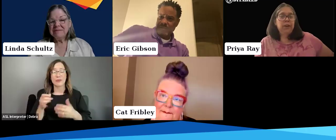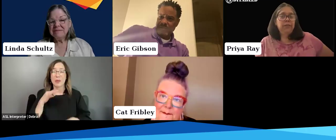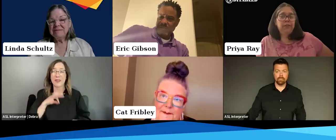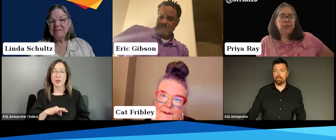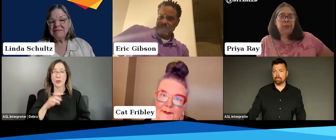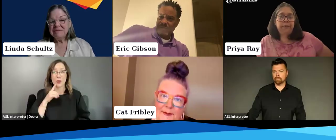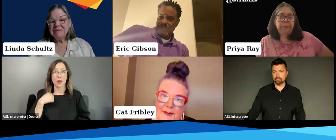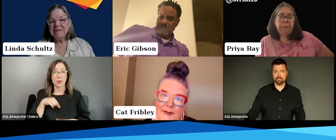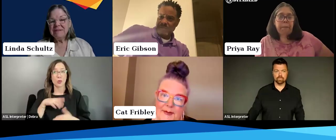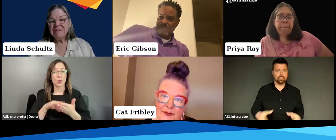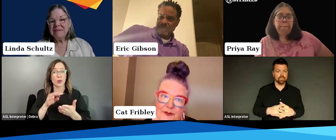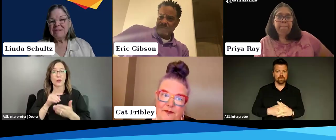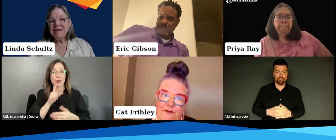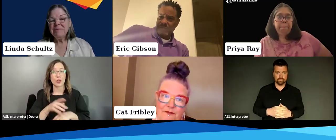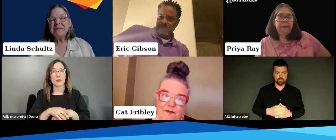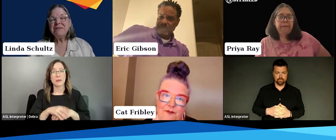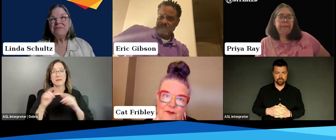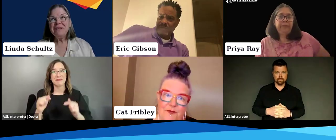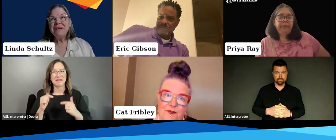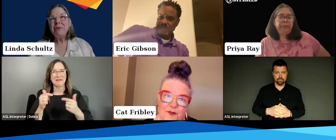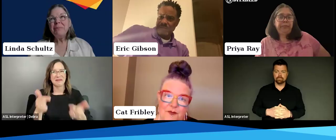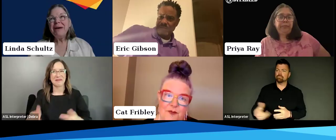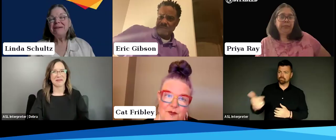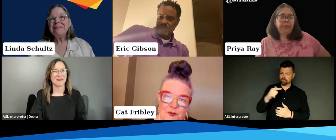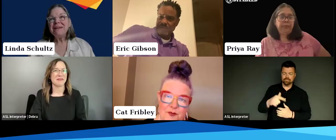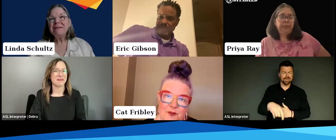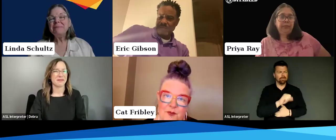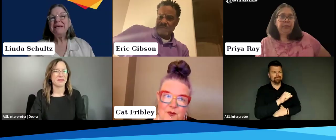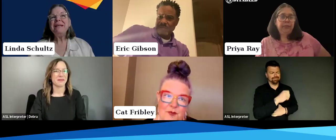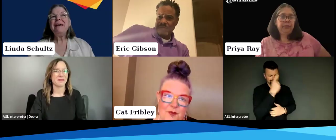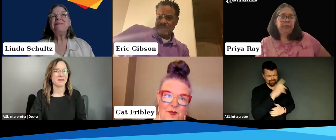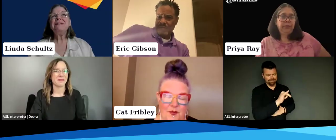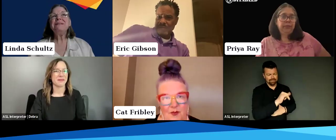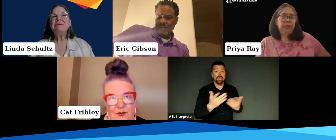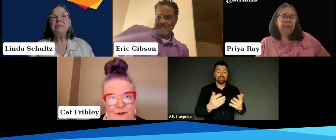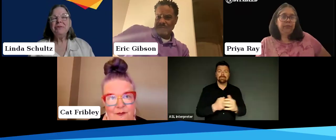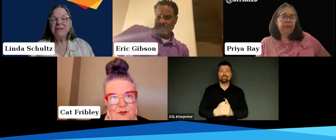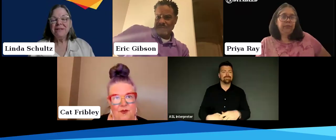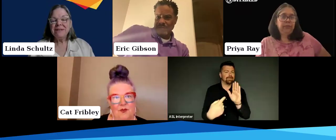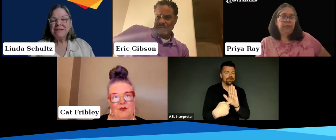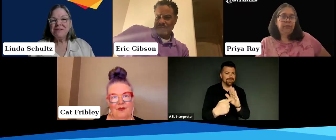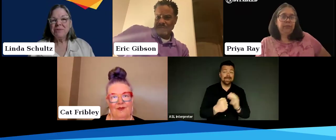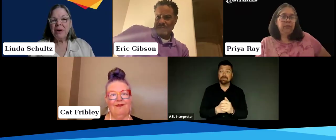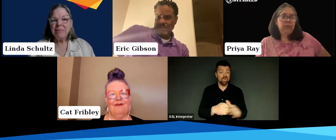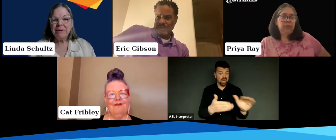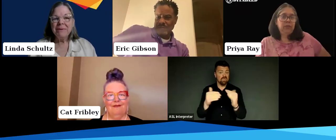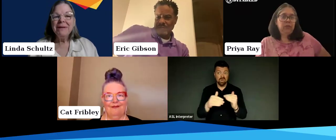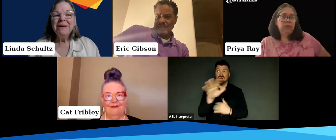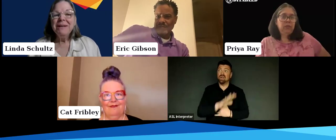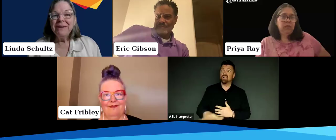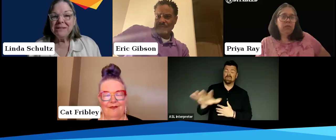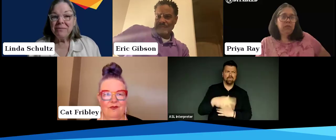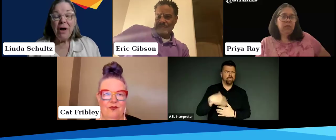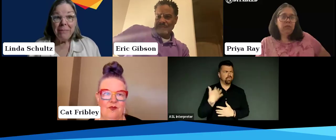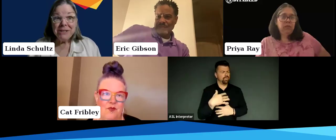for us to learn about it for sure. Absolutely. And what about getting out in the community? That's such a